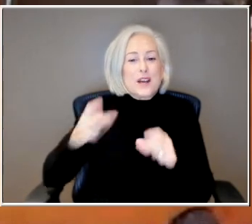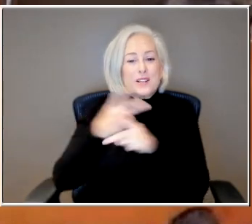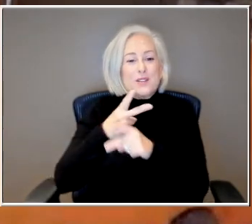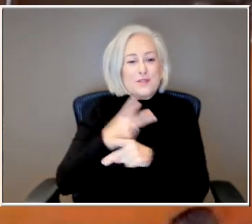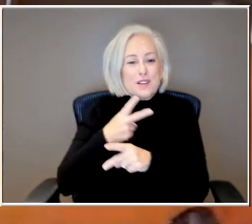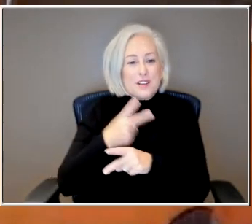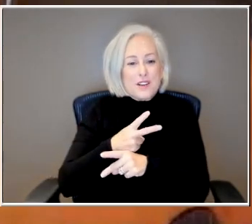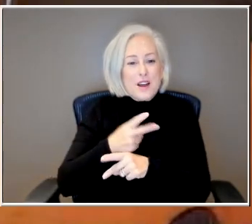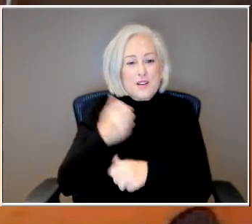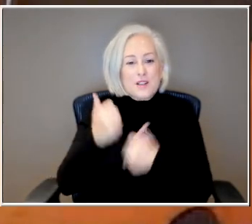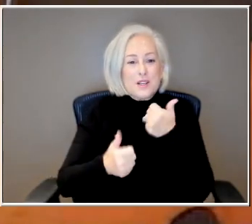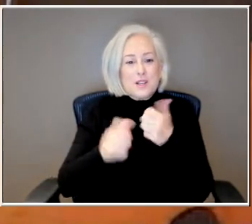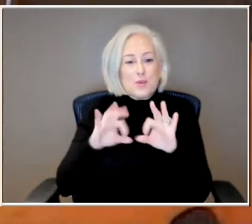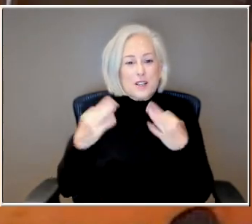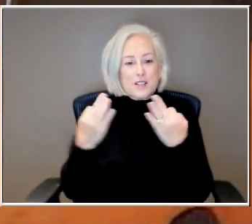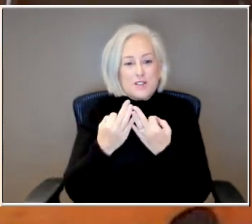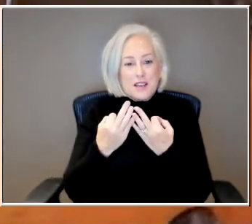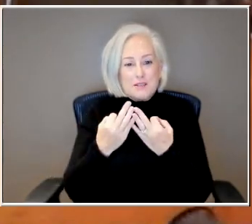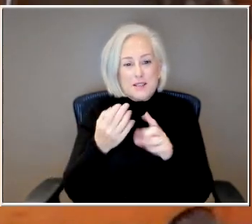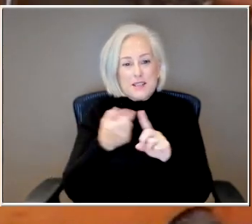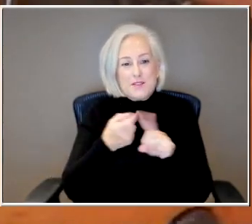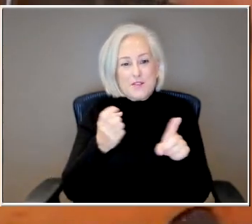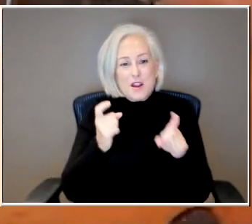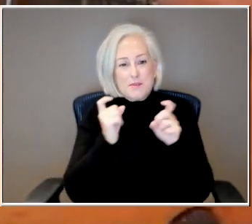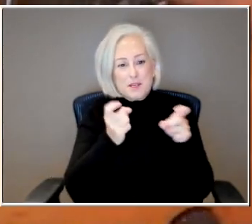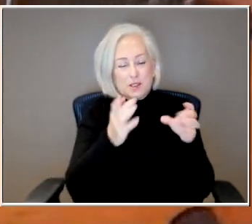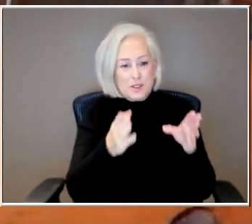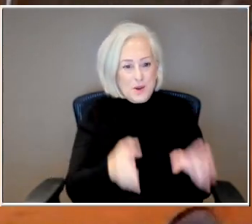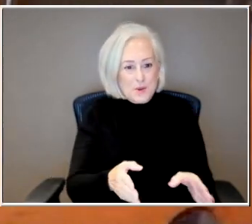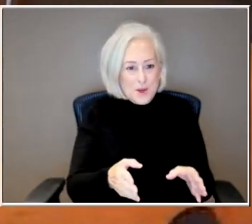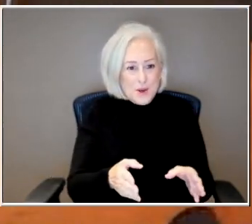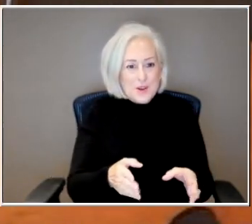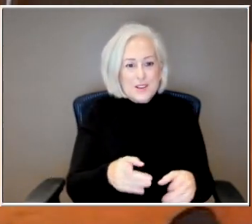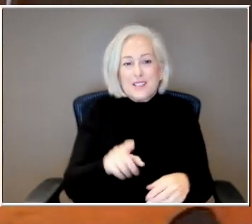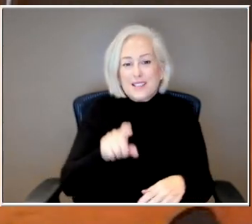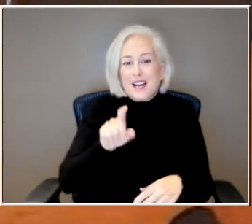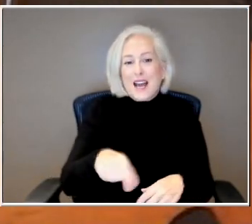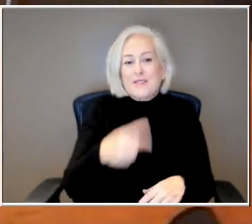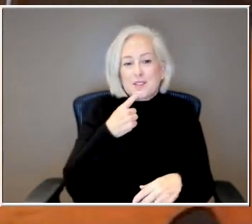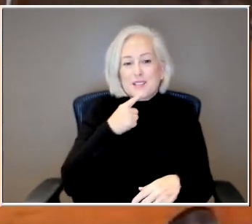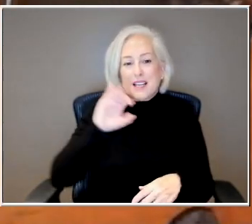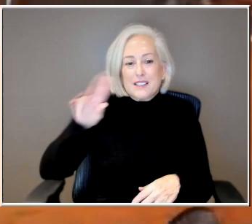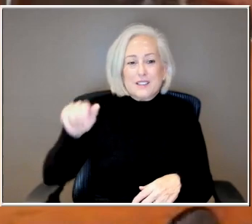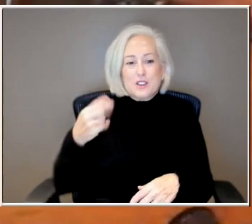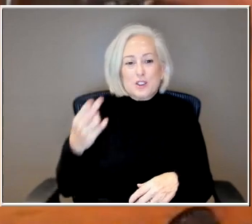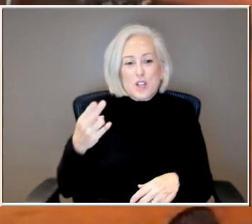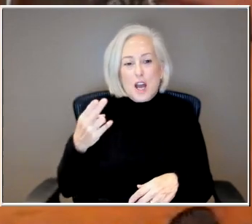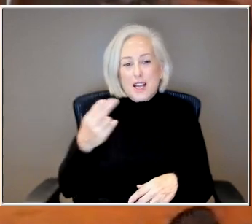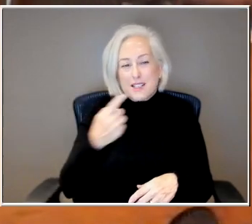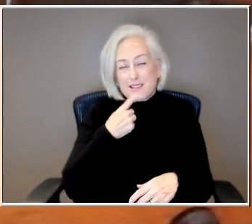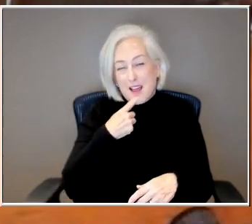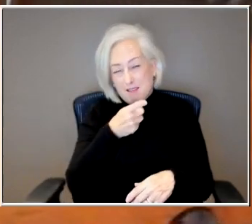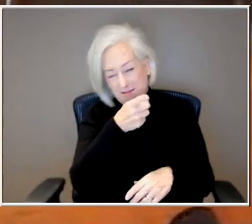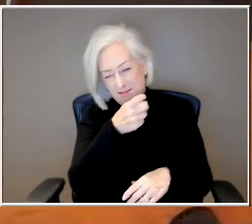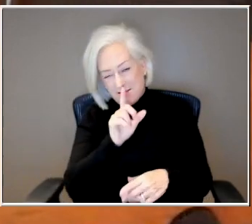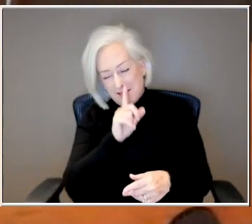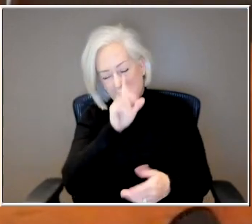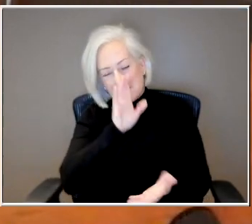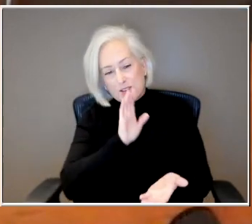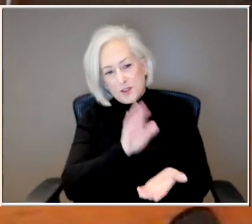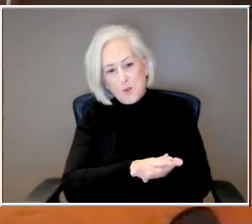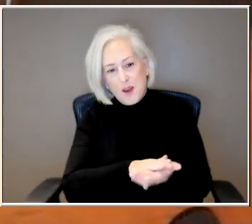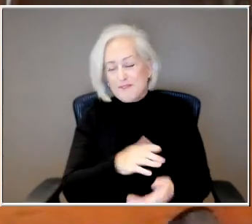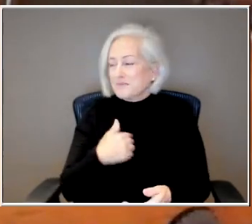which family was with the donor. And I have to say, Josh picked D. He said, that's the wife. And I had picked